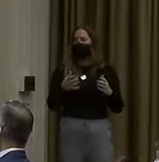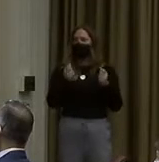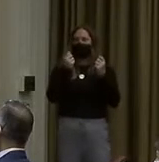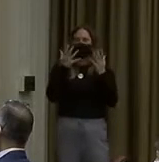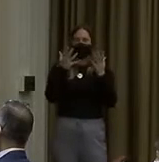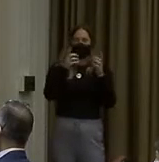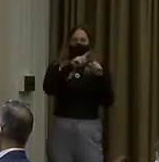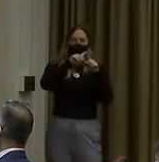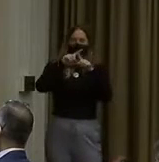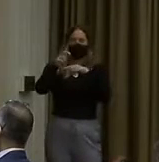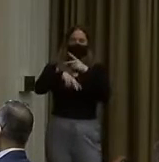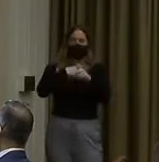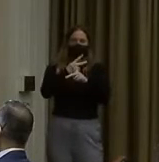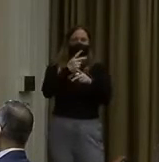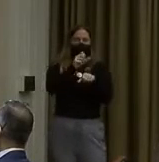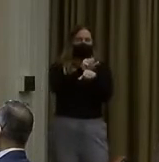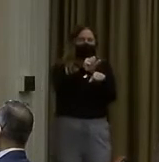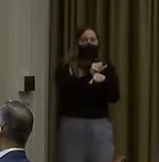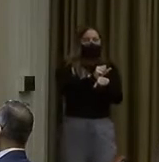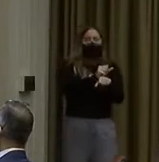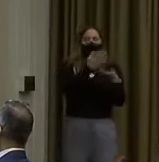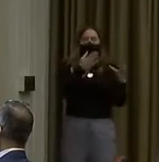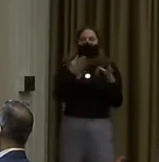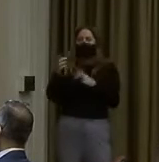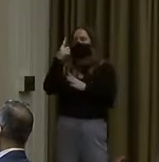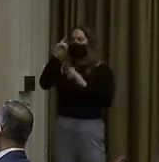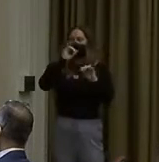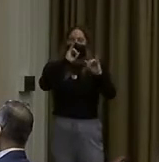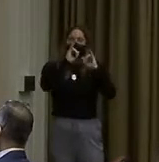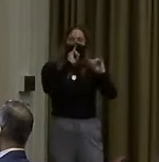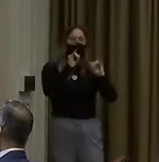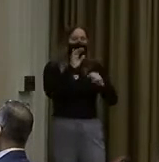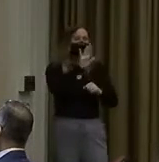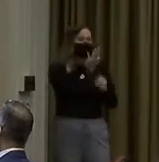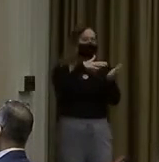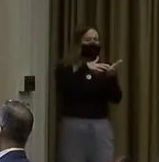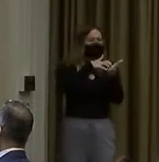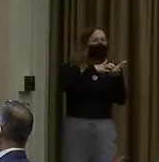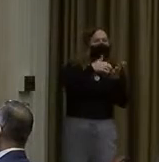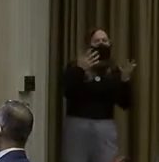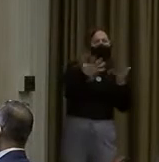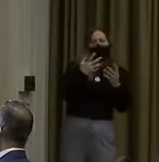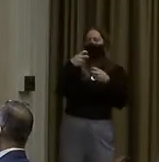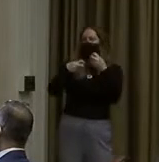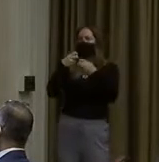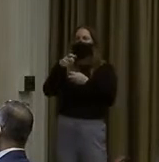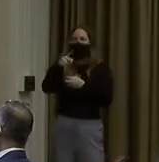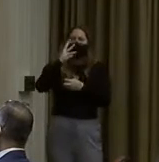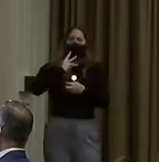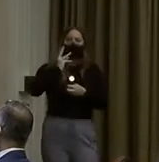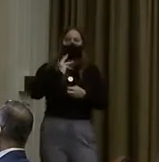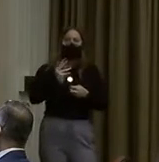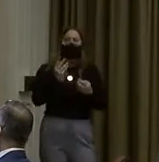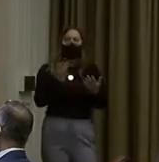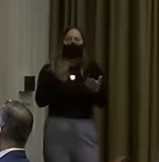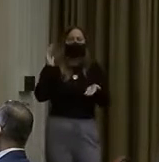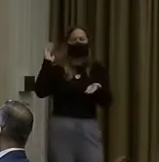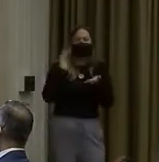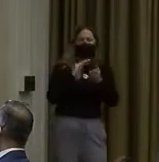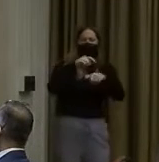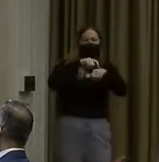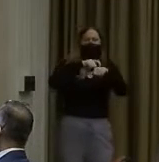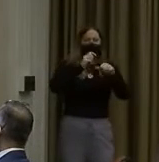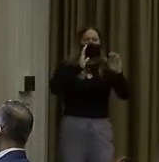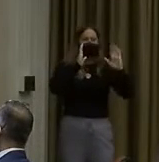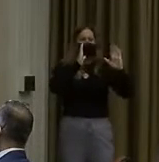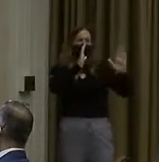vocational work and we prep people for interviews, we always say when you have that question like what's your weakness or what's a problem you've had, you spend less time framing the problem and more